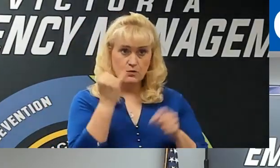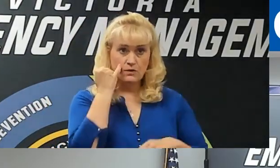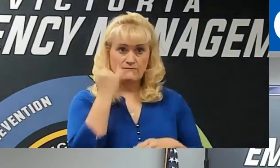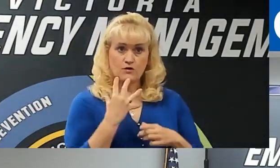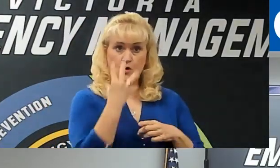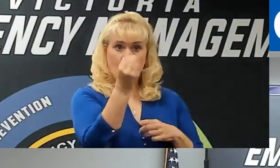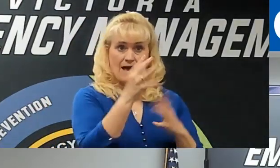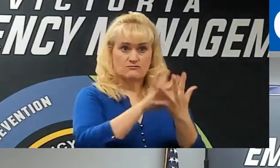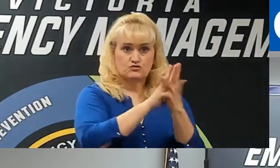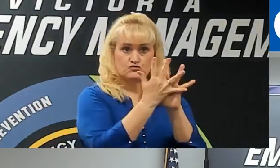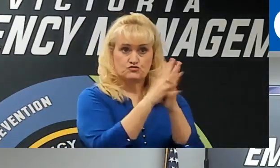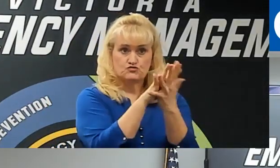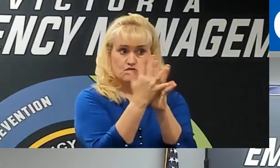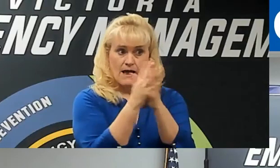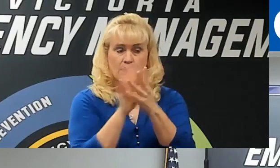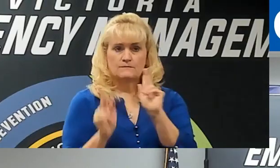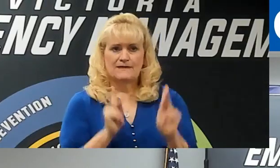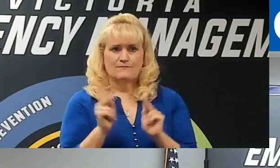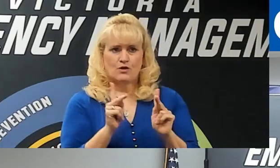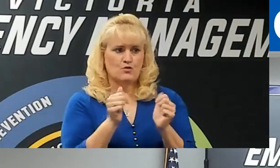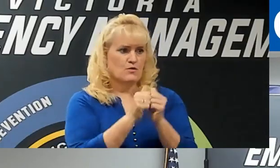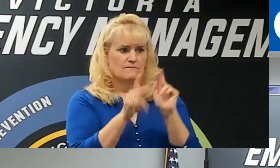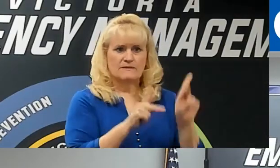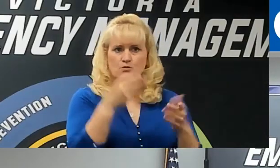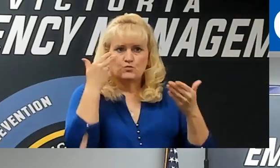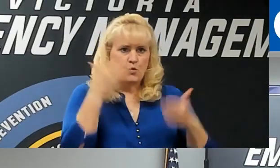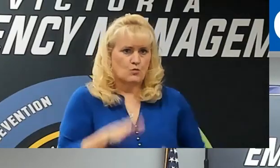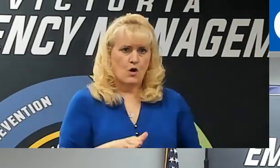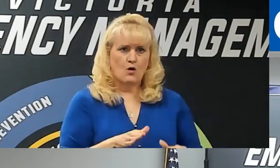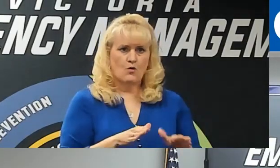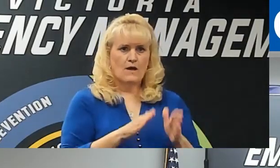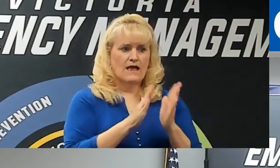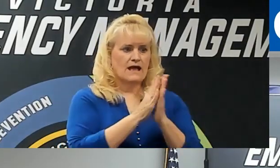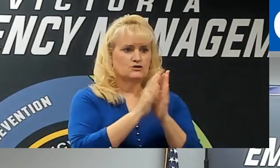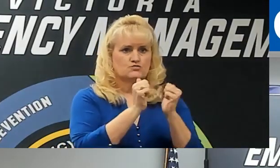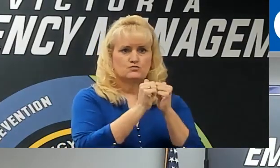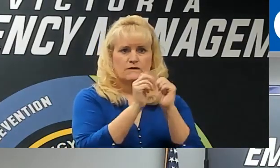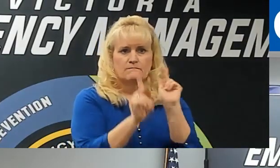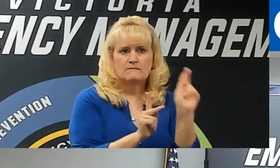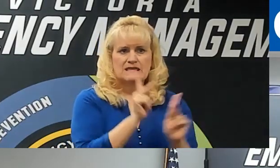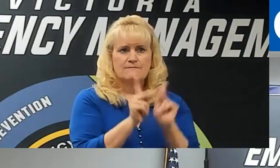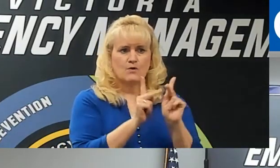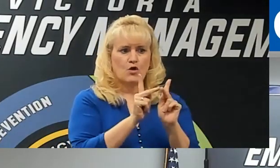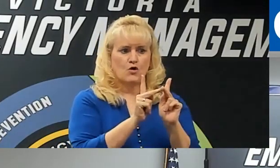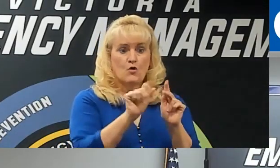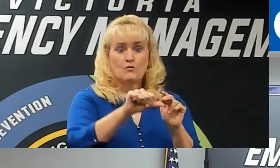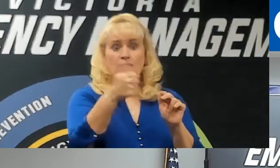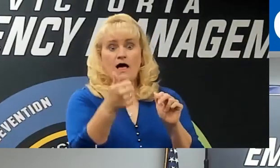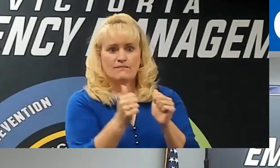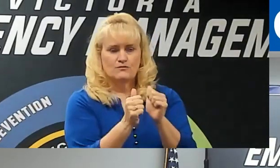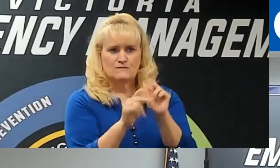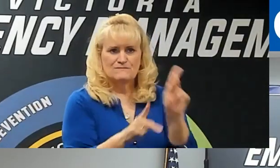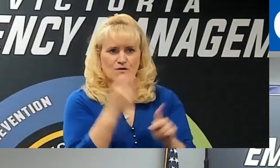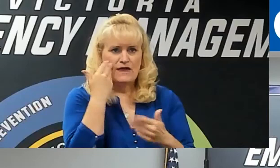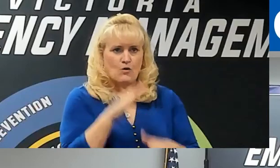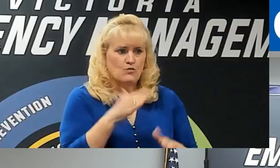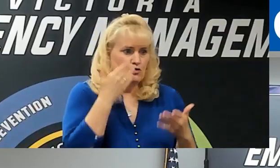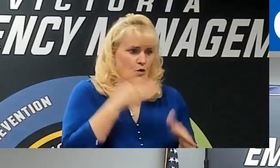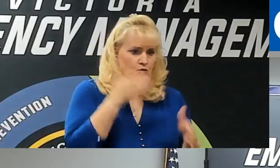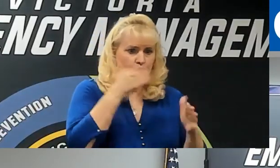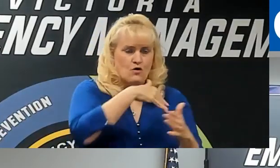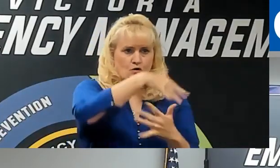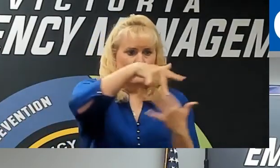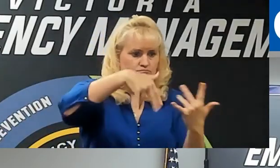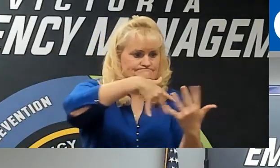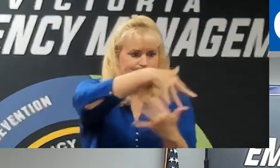crowd of people and you're with a bunch of people that you don't know, and you're with a bunch of people that have been with a bunch of people they don't know, and you don't have a mask